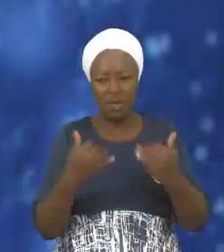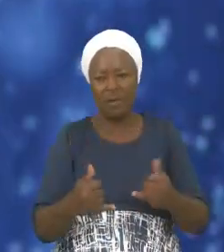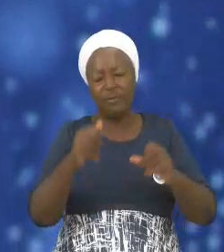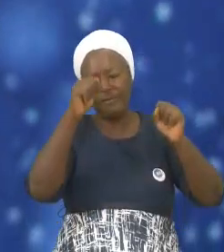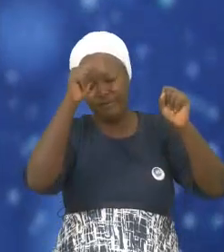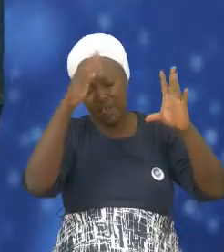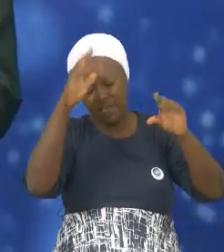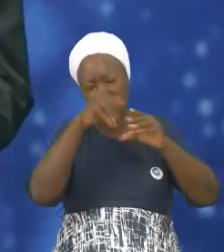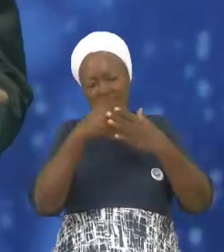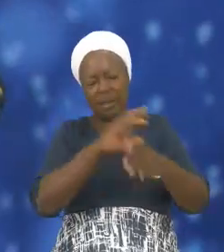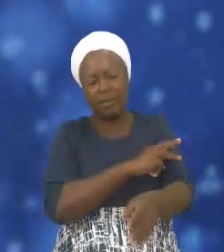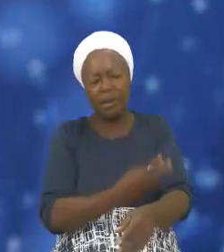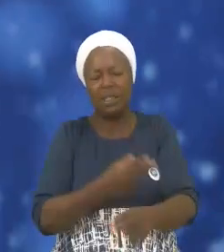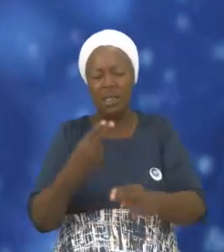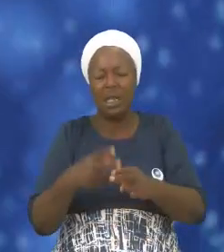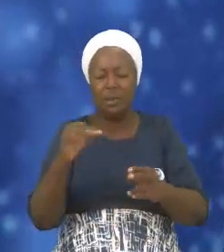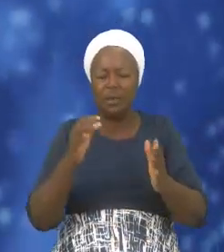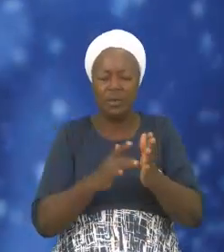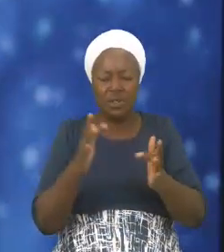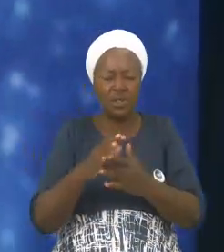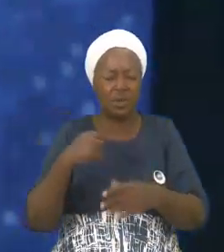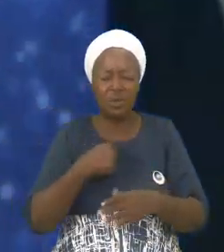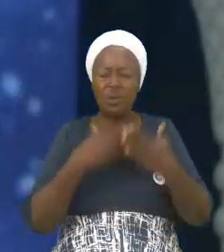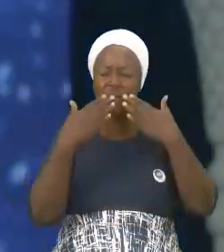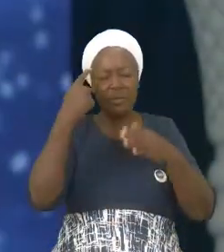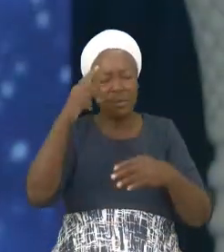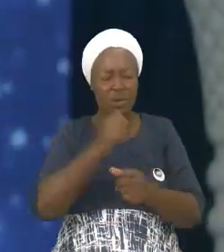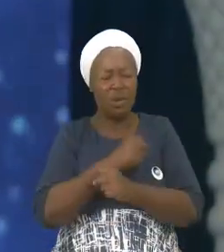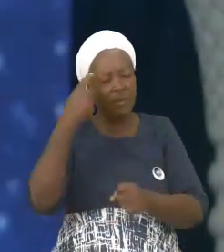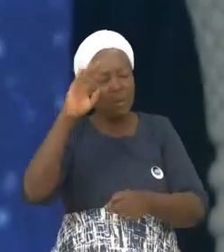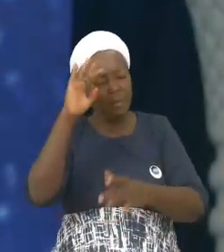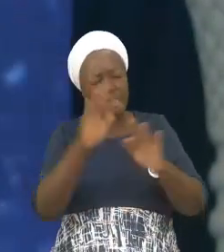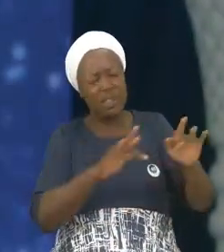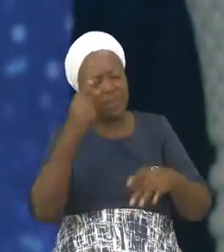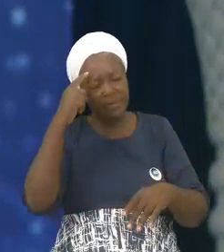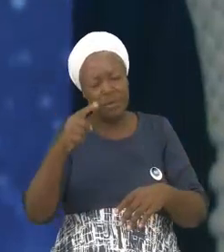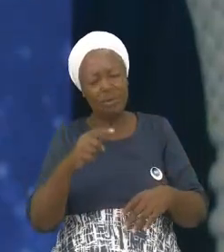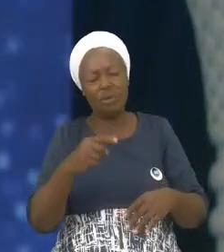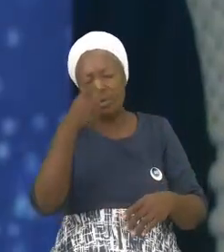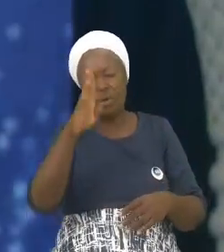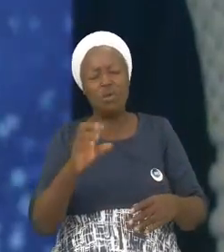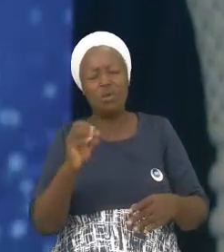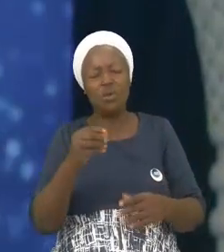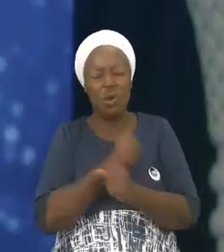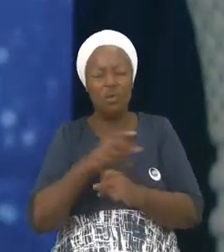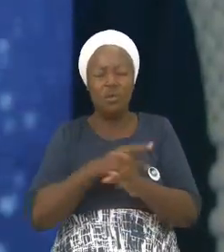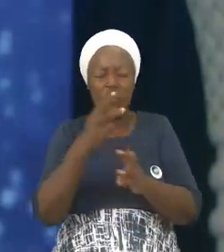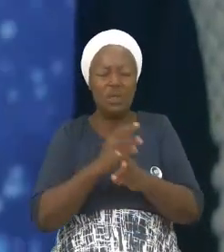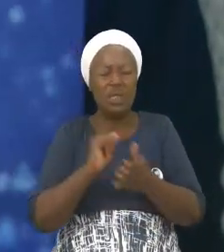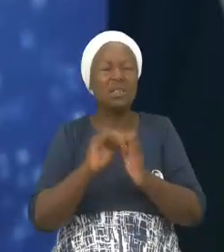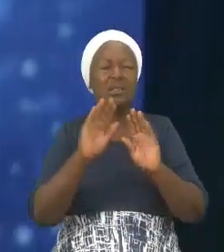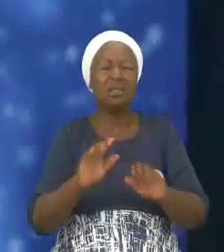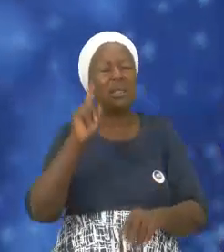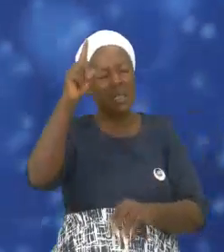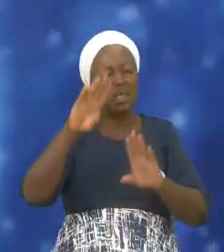the mighty name of Jesus, we thank you for your love and for your mercy. For God so loved the world that he gave his only begotten